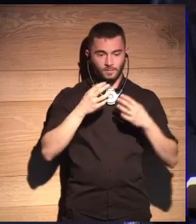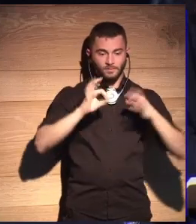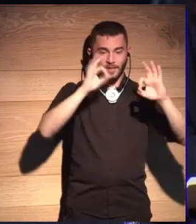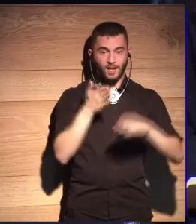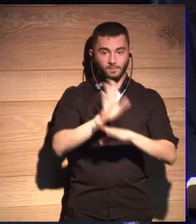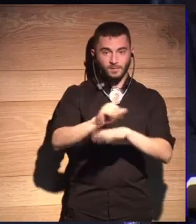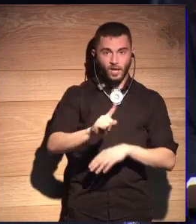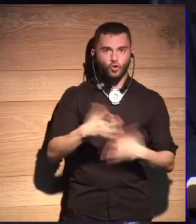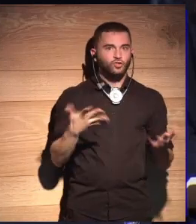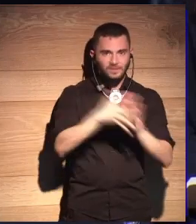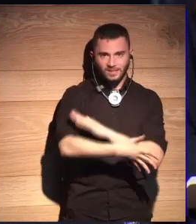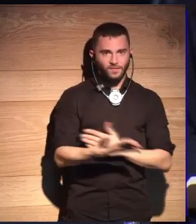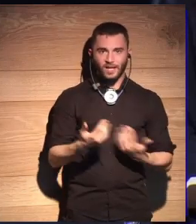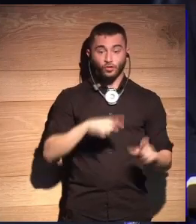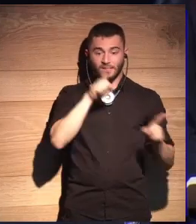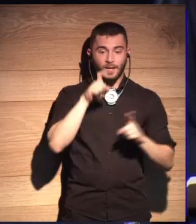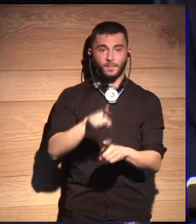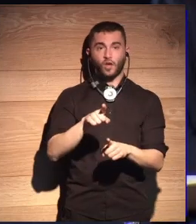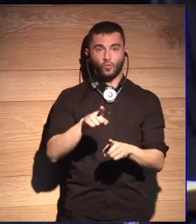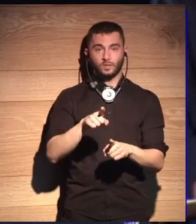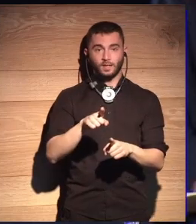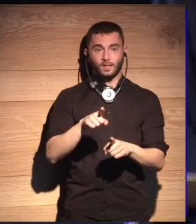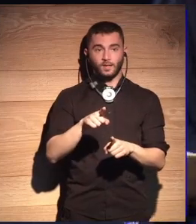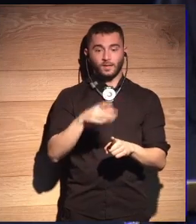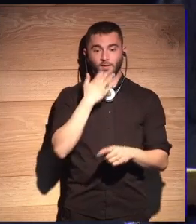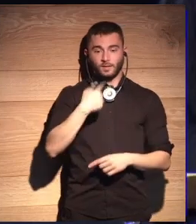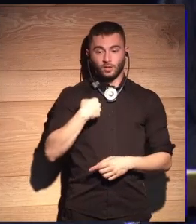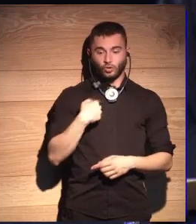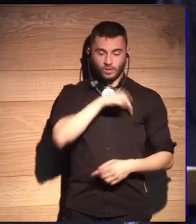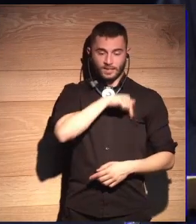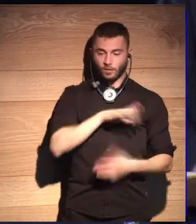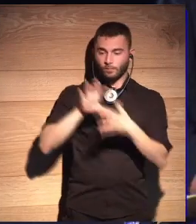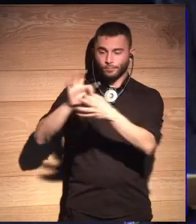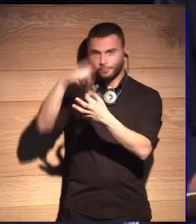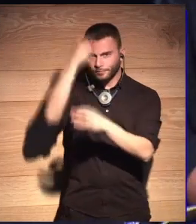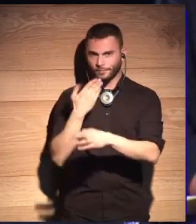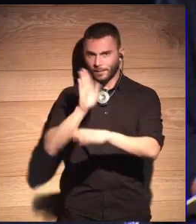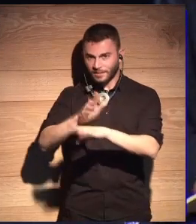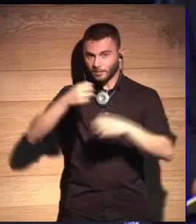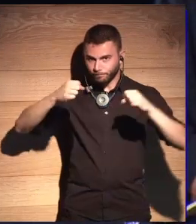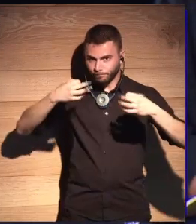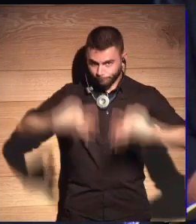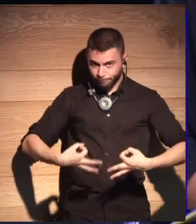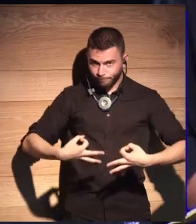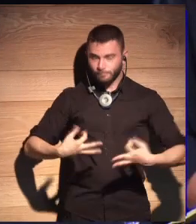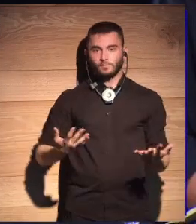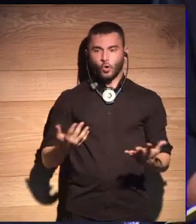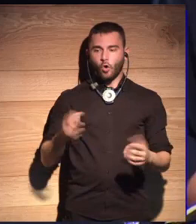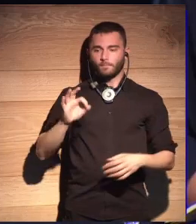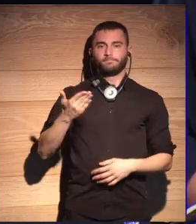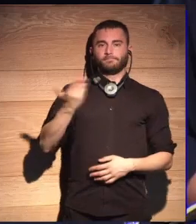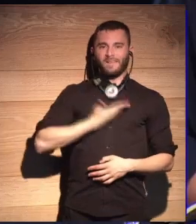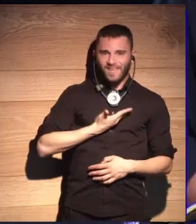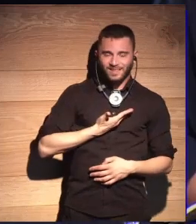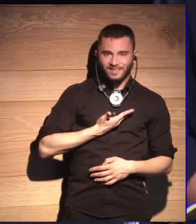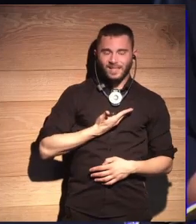is not, do I feel represented by this, but does this thing move me? Does it affect me? Does it have some